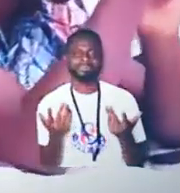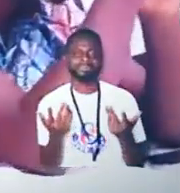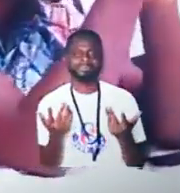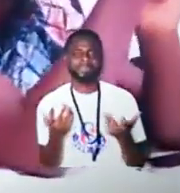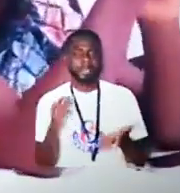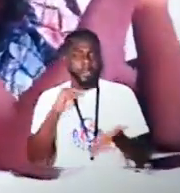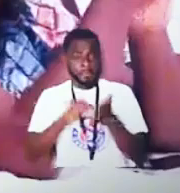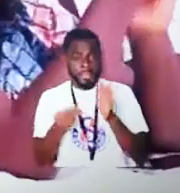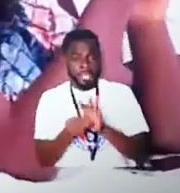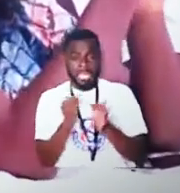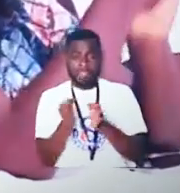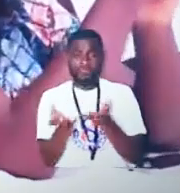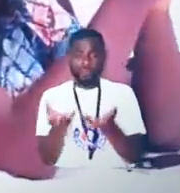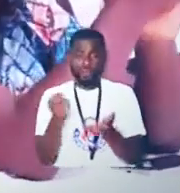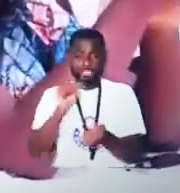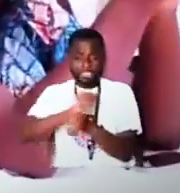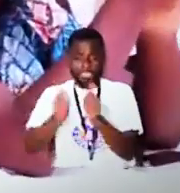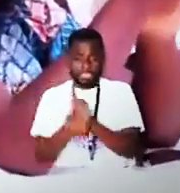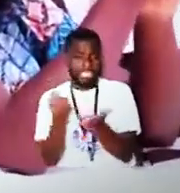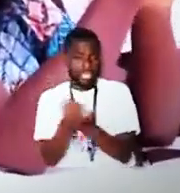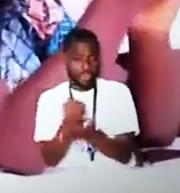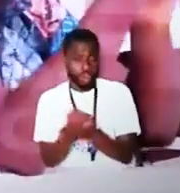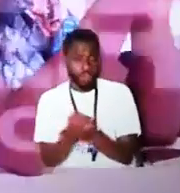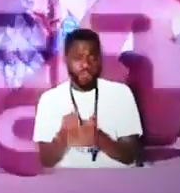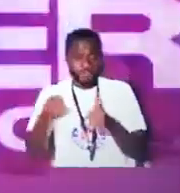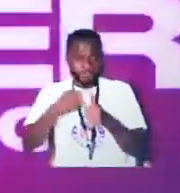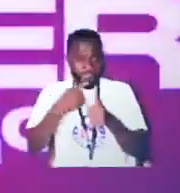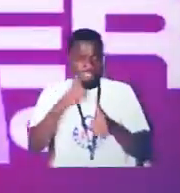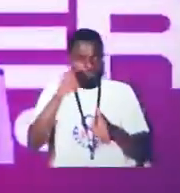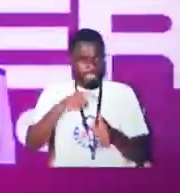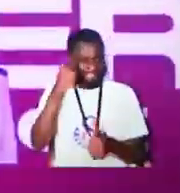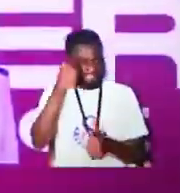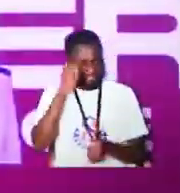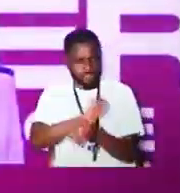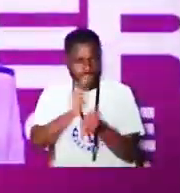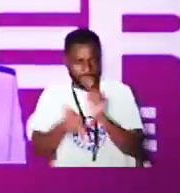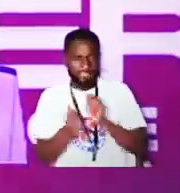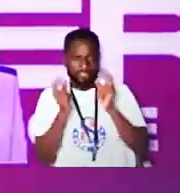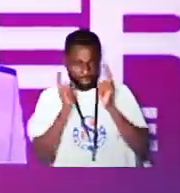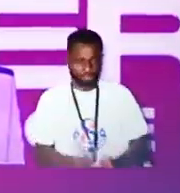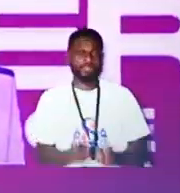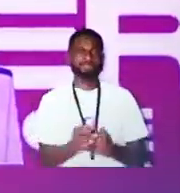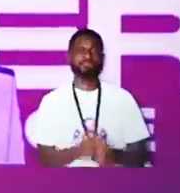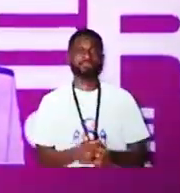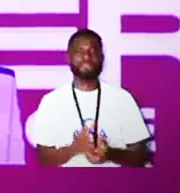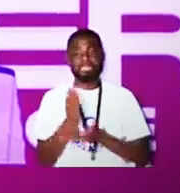Nothing will change. Sometimes I listen to all that our people say, I say, "Oh, wonderful."